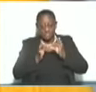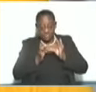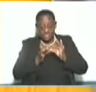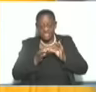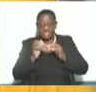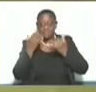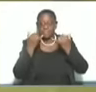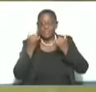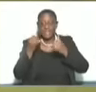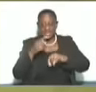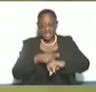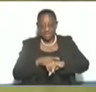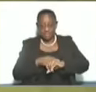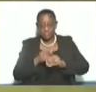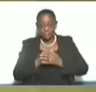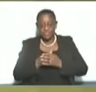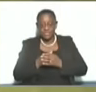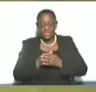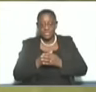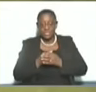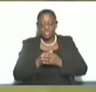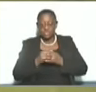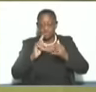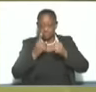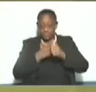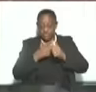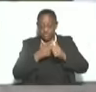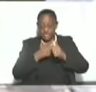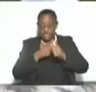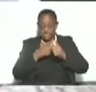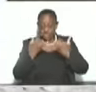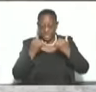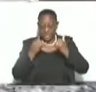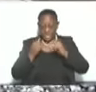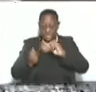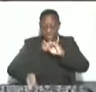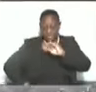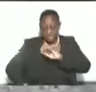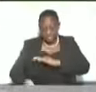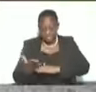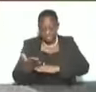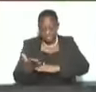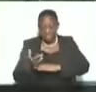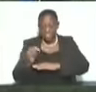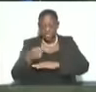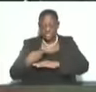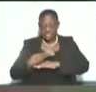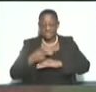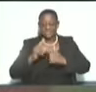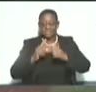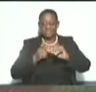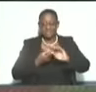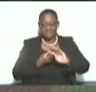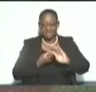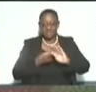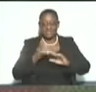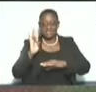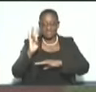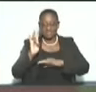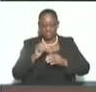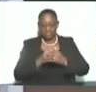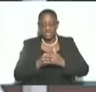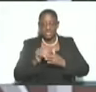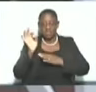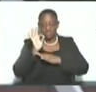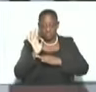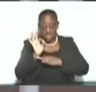that caliber region. First pitch is Thursday with two games starting at 7 o'clock. Play will continue on Friday and Saturday